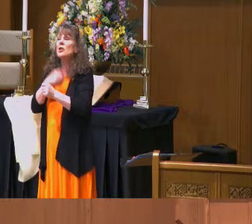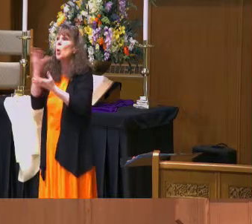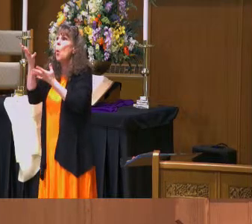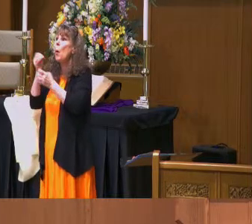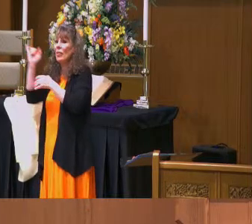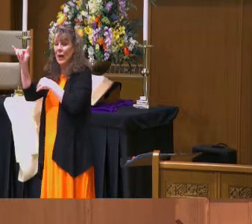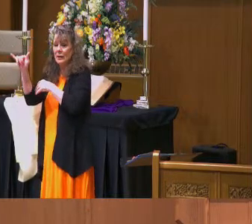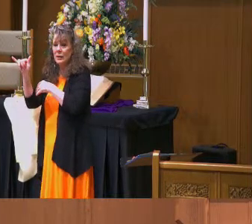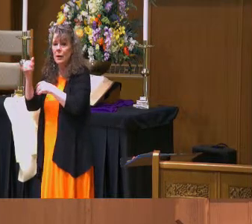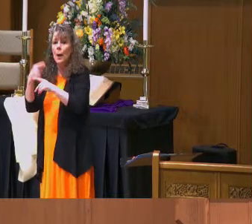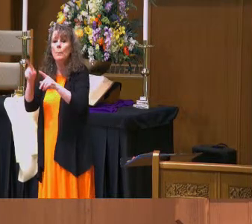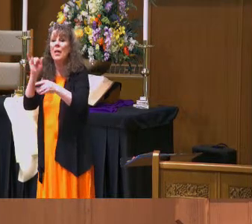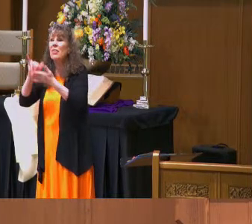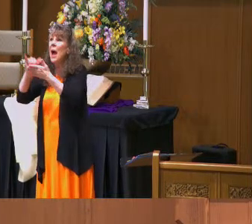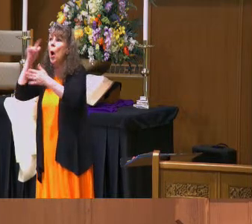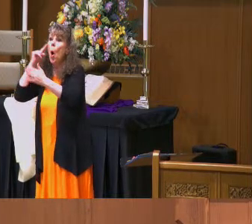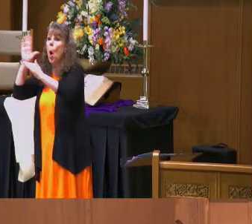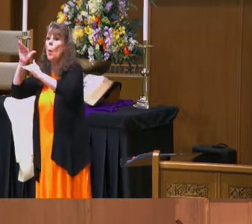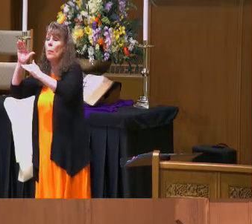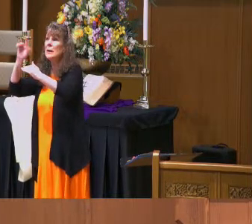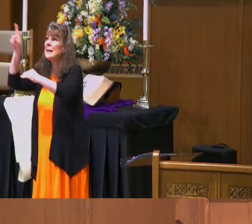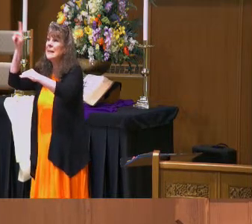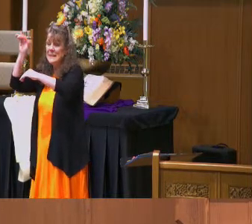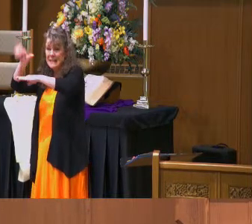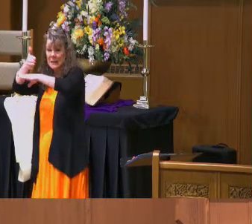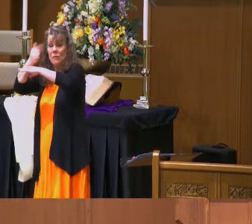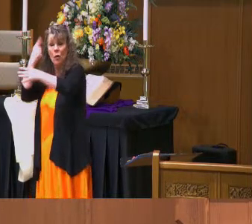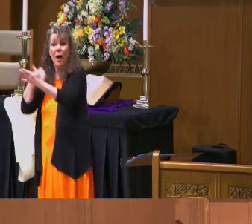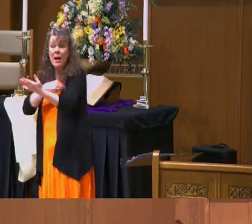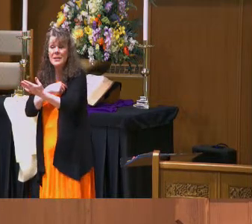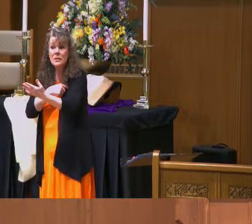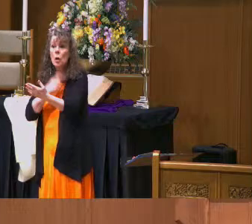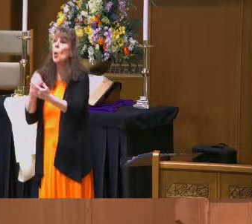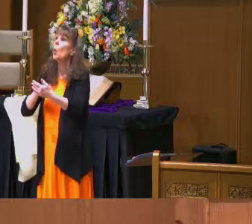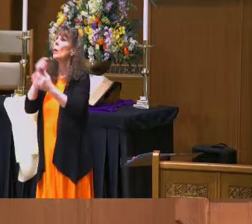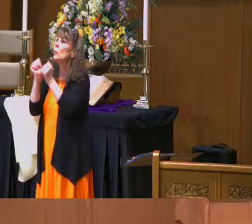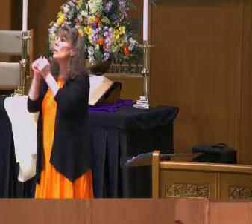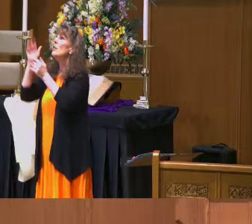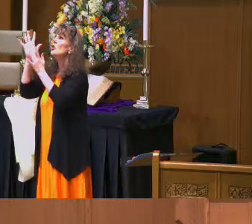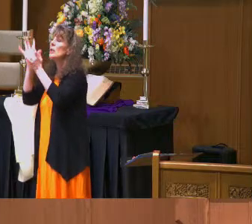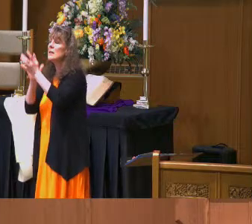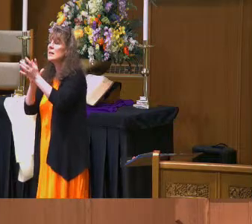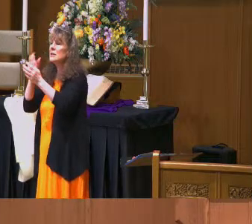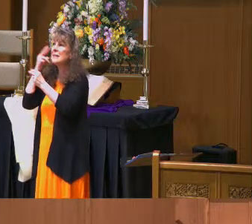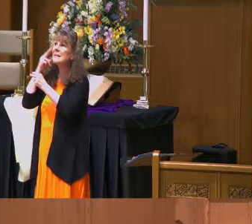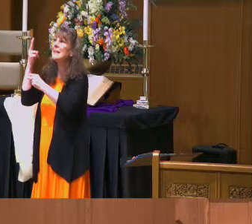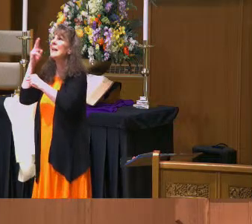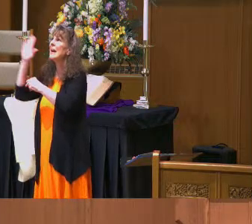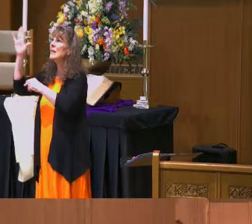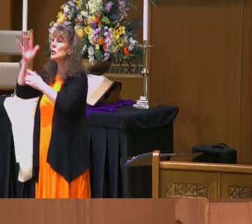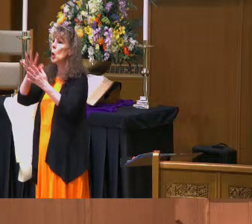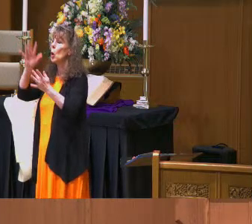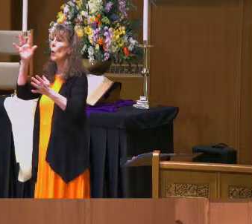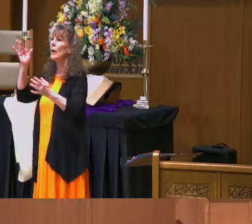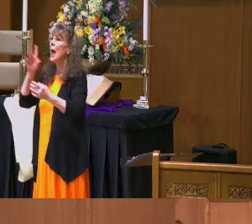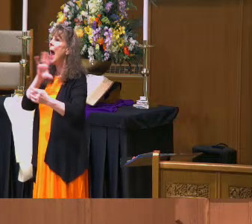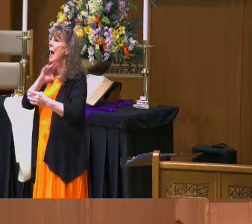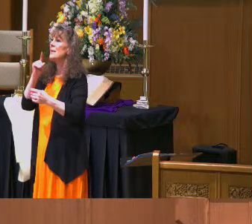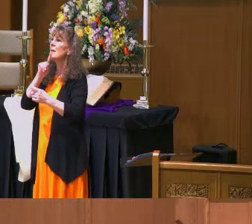set forth for us is that we will be with Jesus to behold his glory in answer to this prayer.